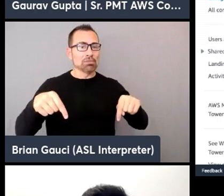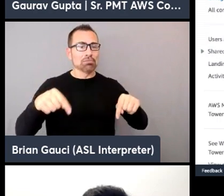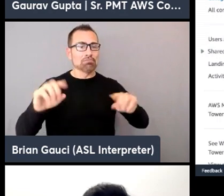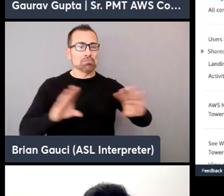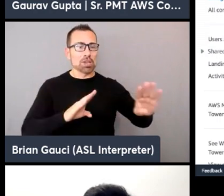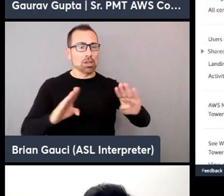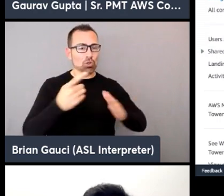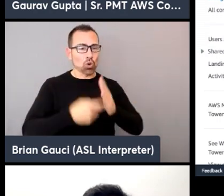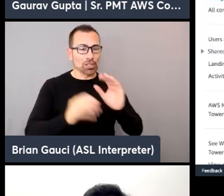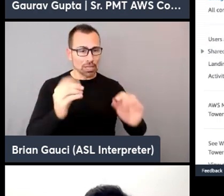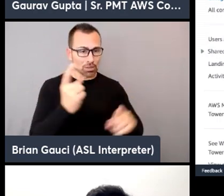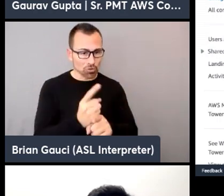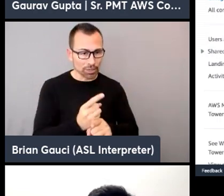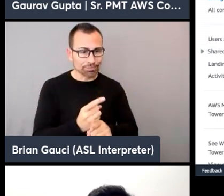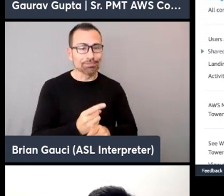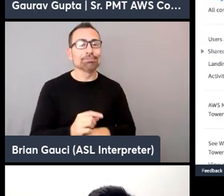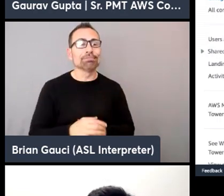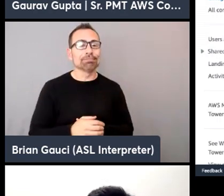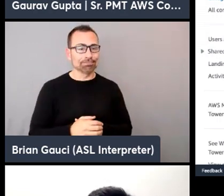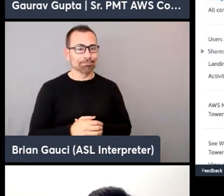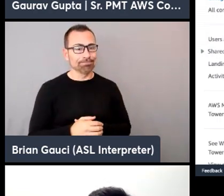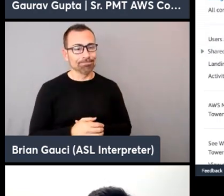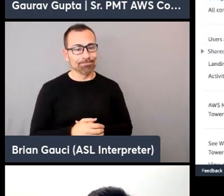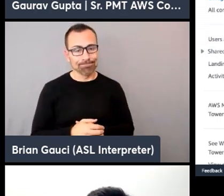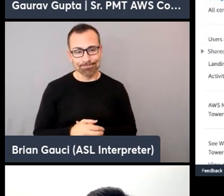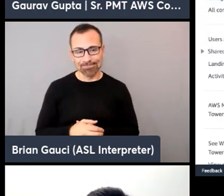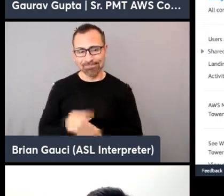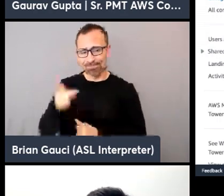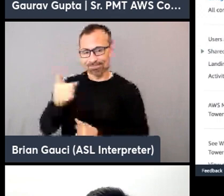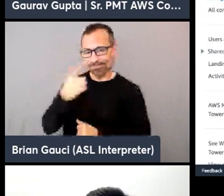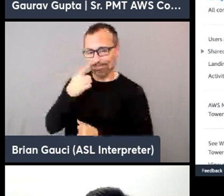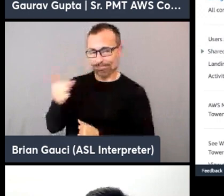extra cost for that. Yeah, Exactly. Because there are